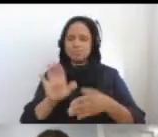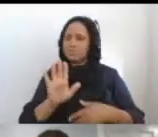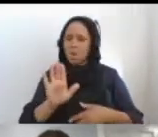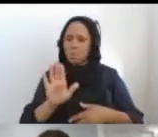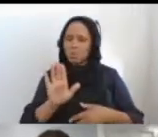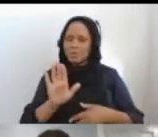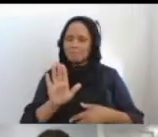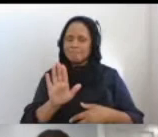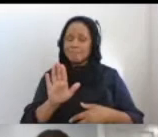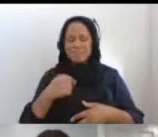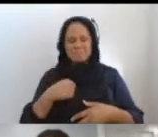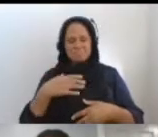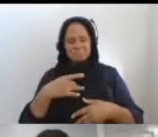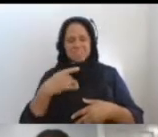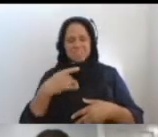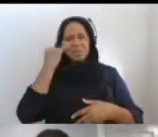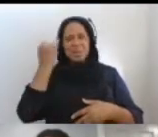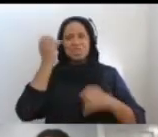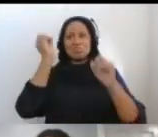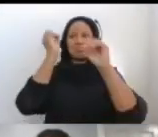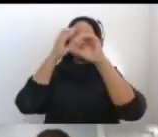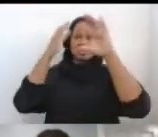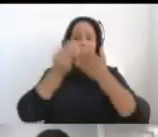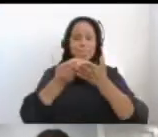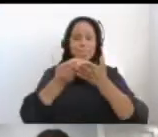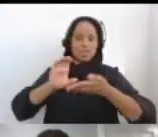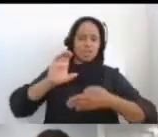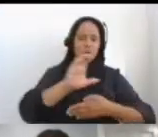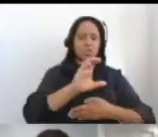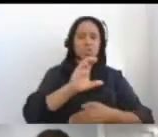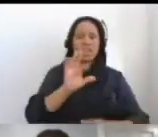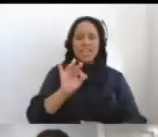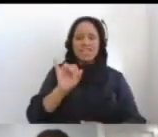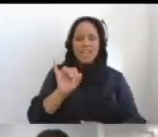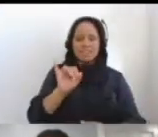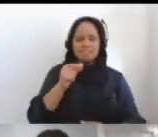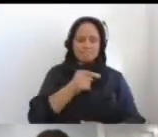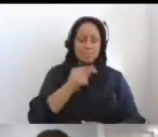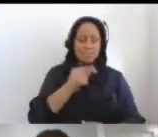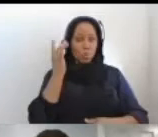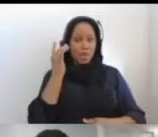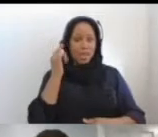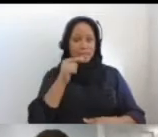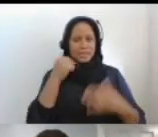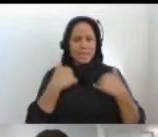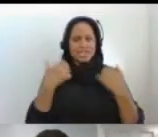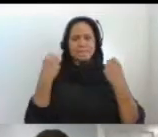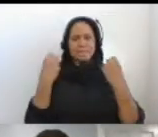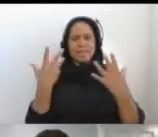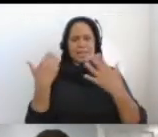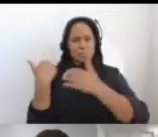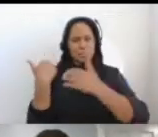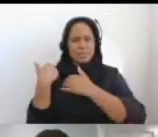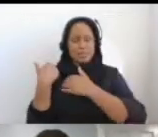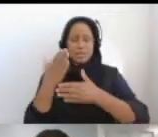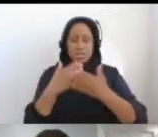the FI, because the FI has tons of responsibilities. Some of the responsibilities of the FI